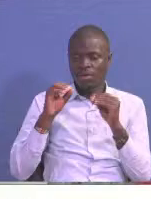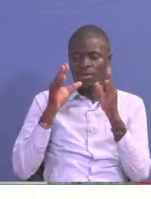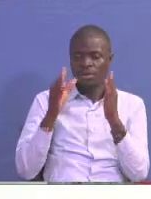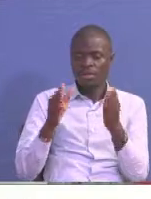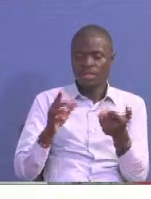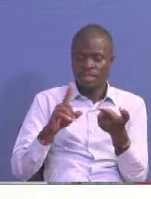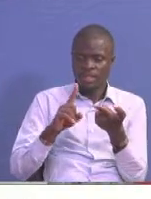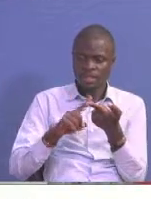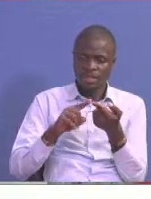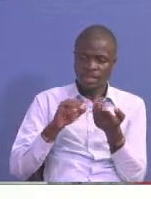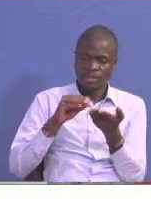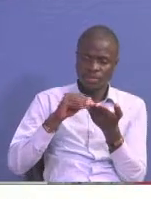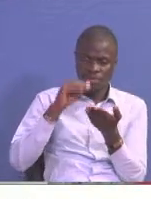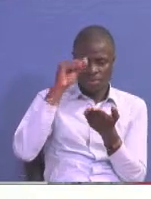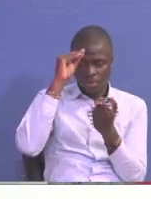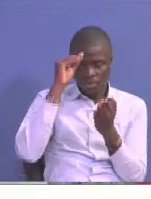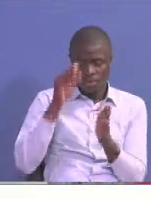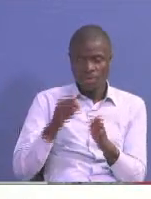ratio.